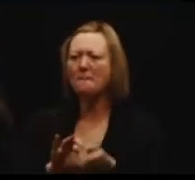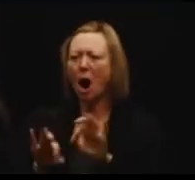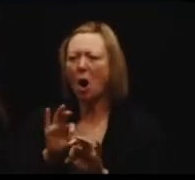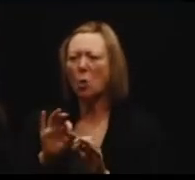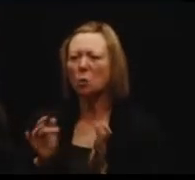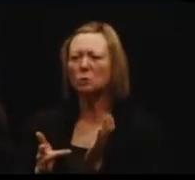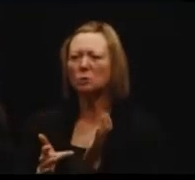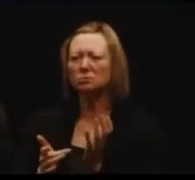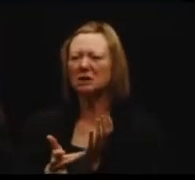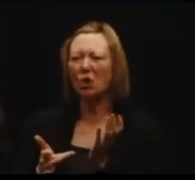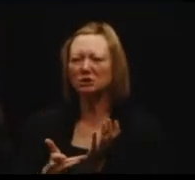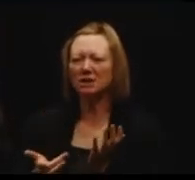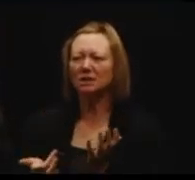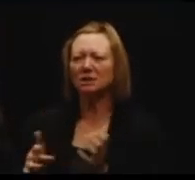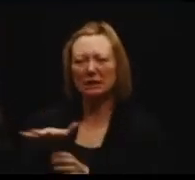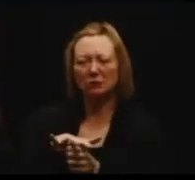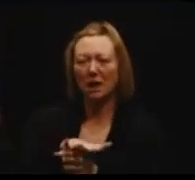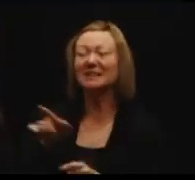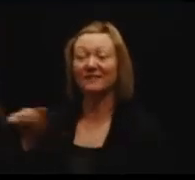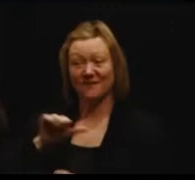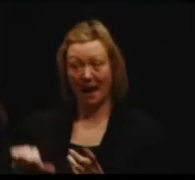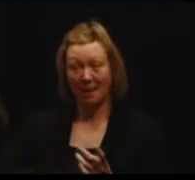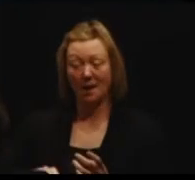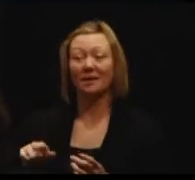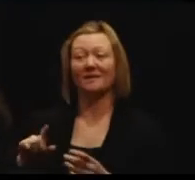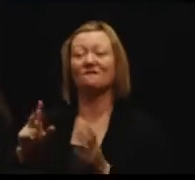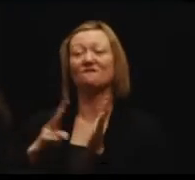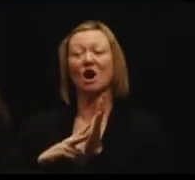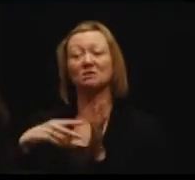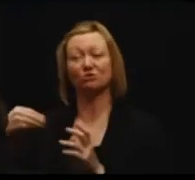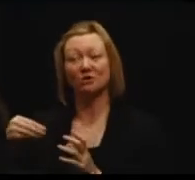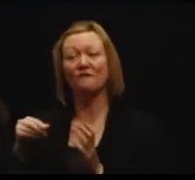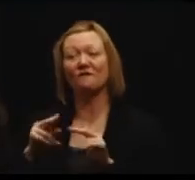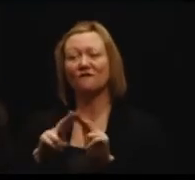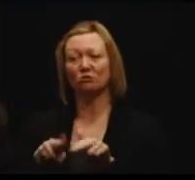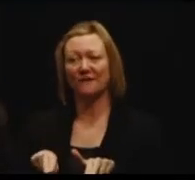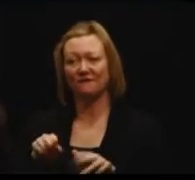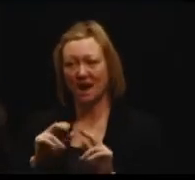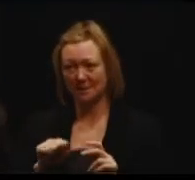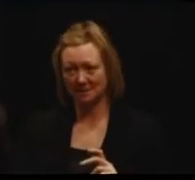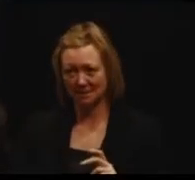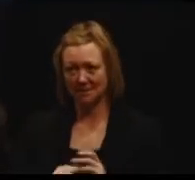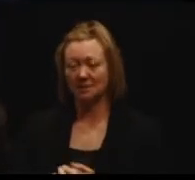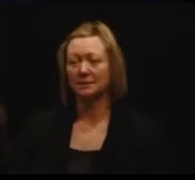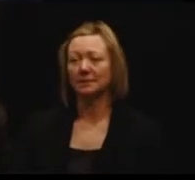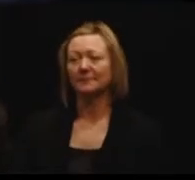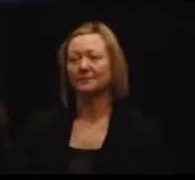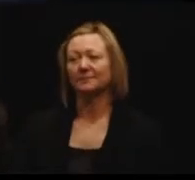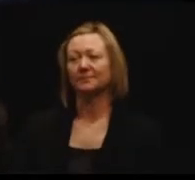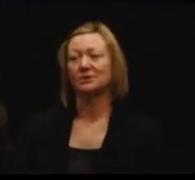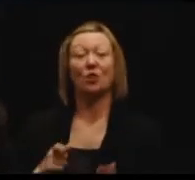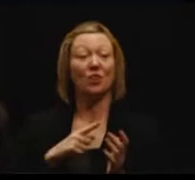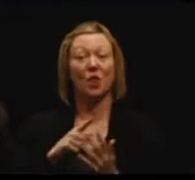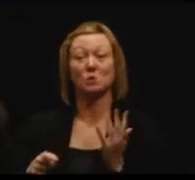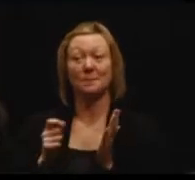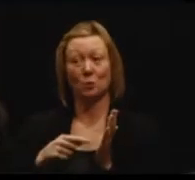He's a farmer and the vice president of Fed Farmers. He is the, and this is the really important thing, so everyone listen, he